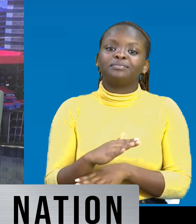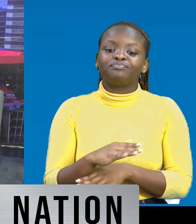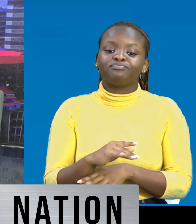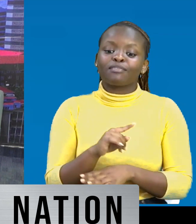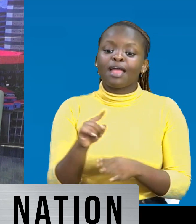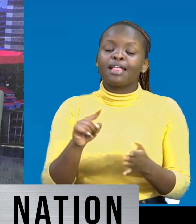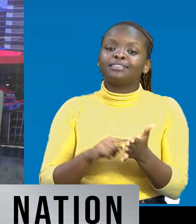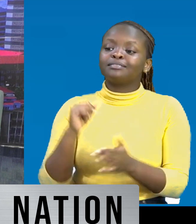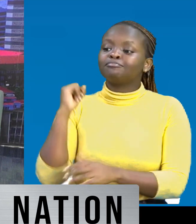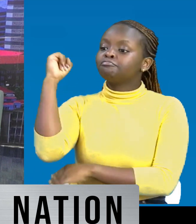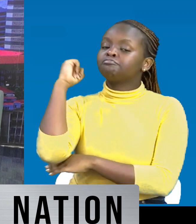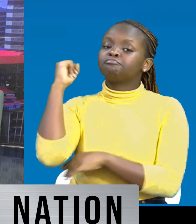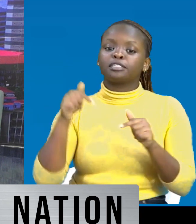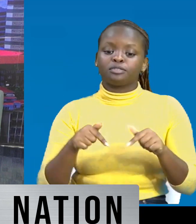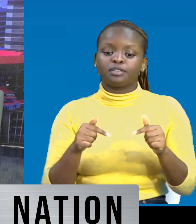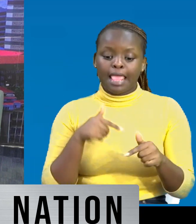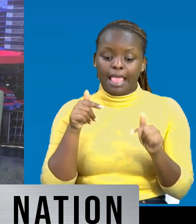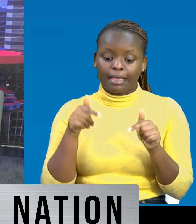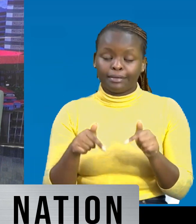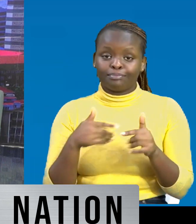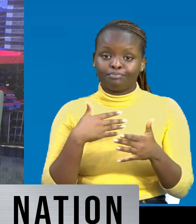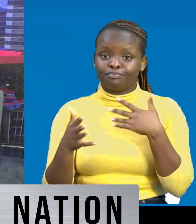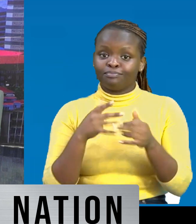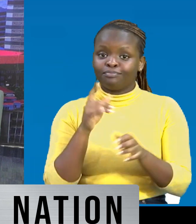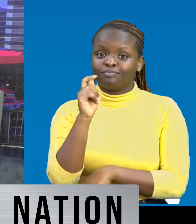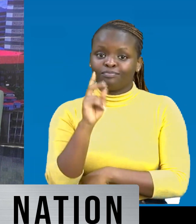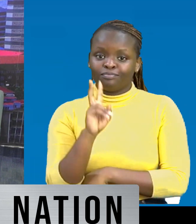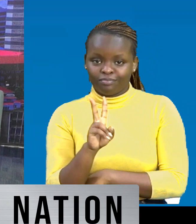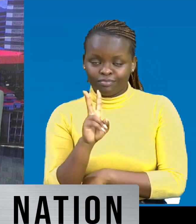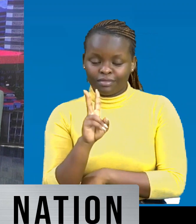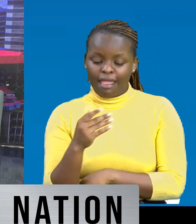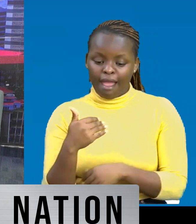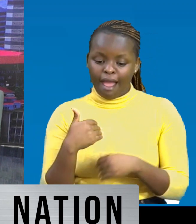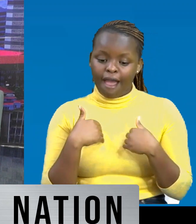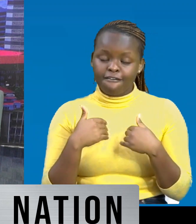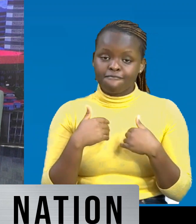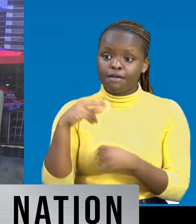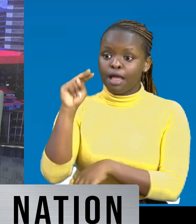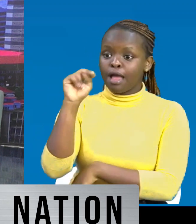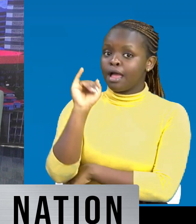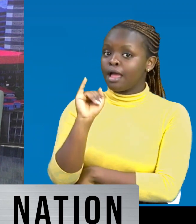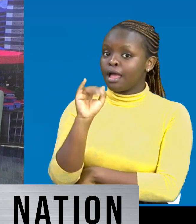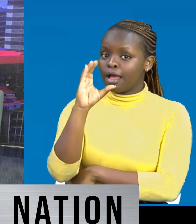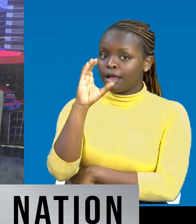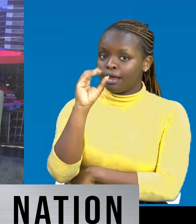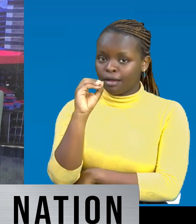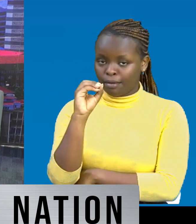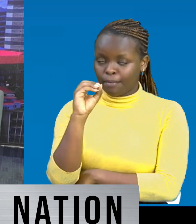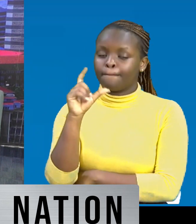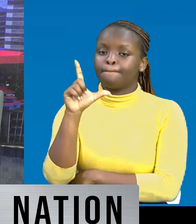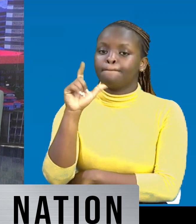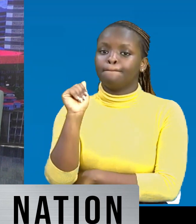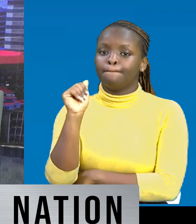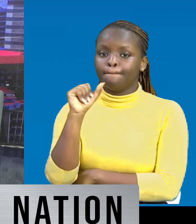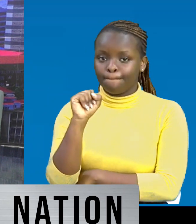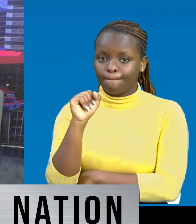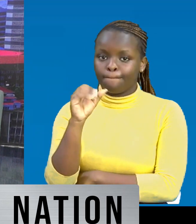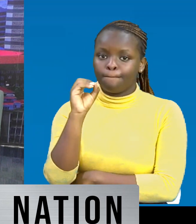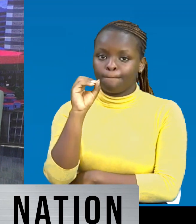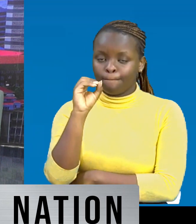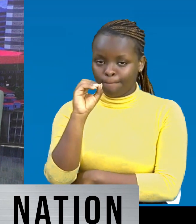This is Politics Today hapa Science TV. Tuko na Nicholas Oyo SG. Yes. Welcome back.